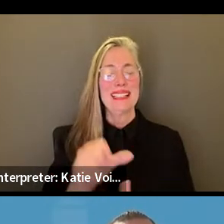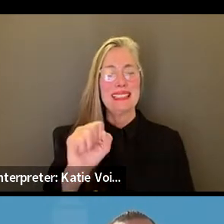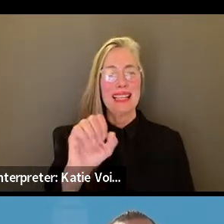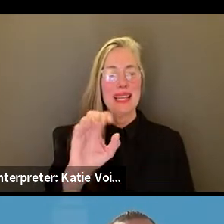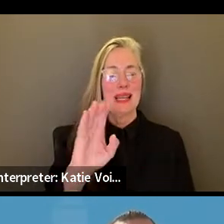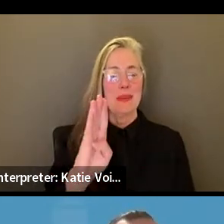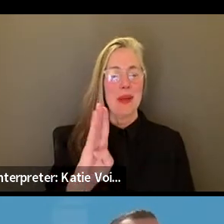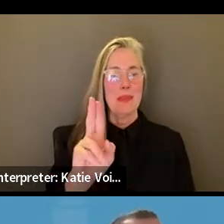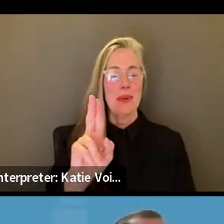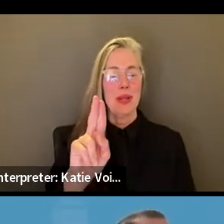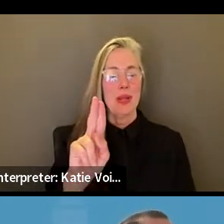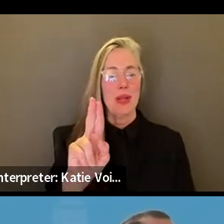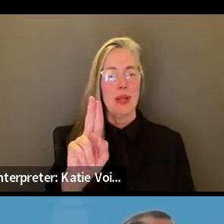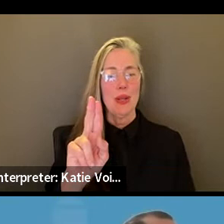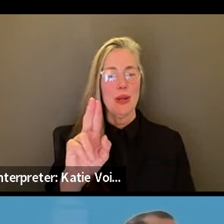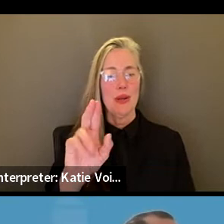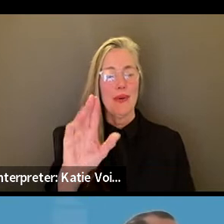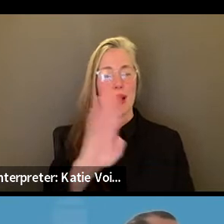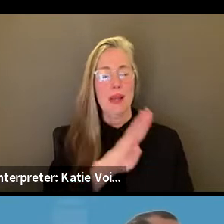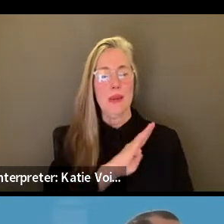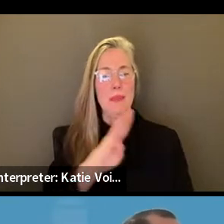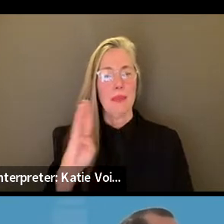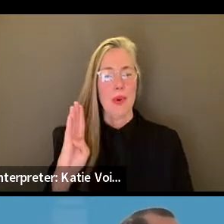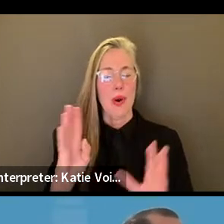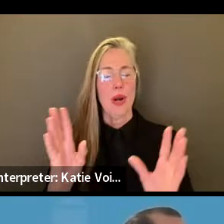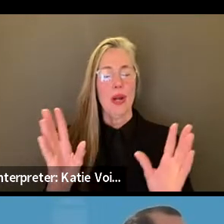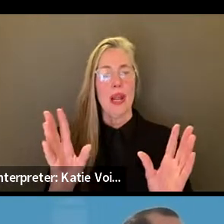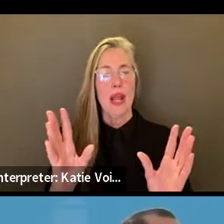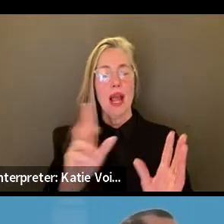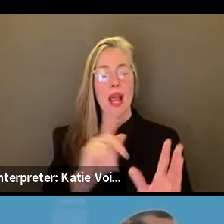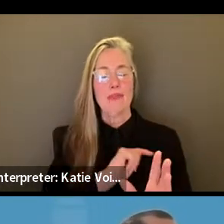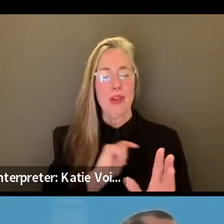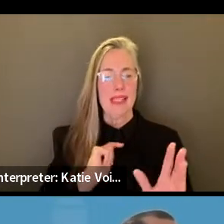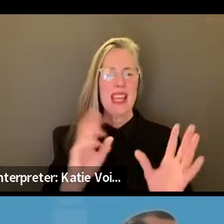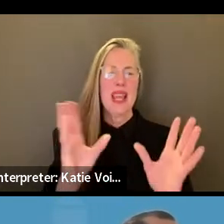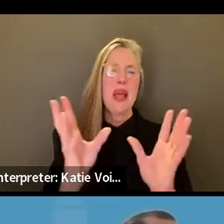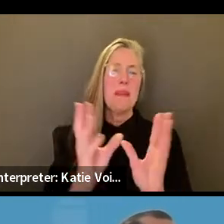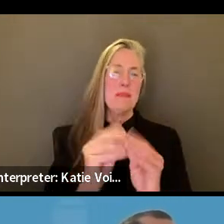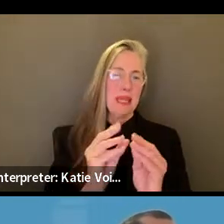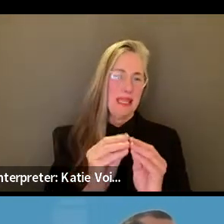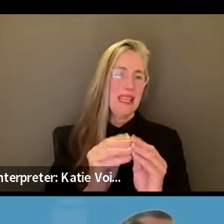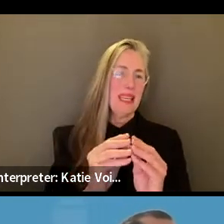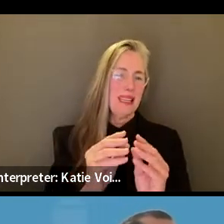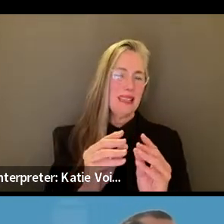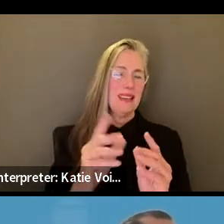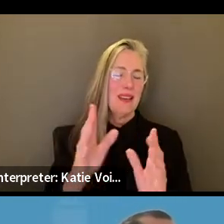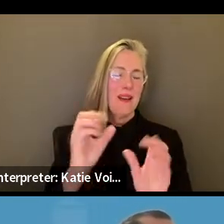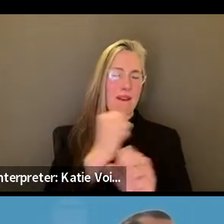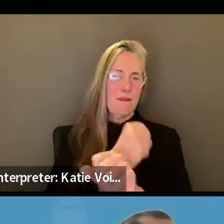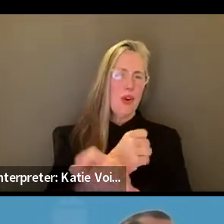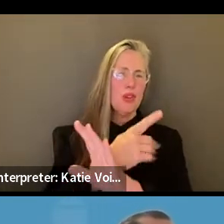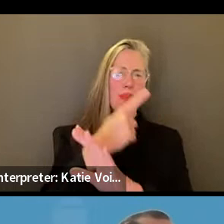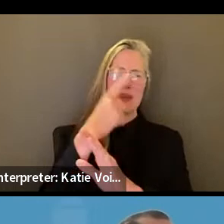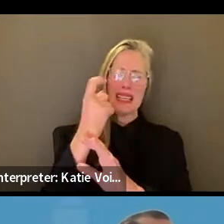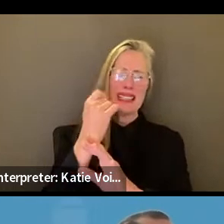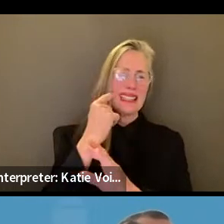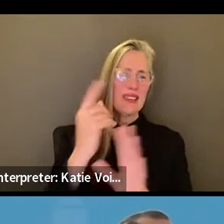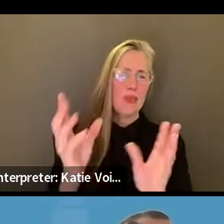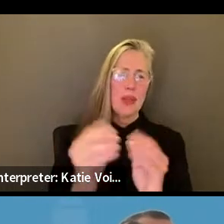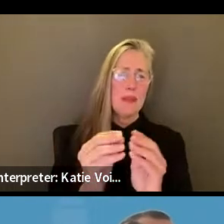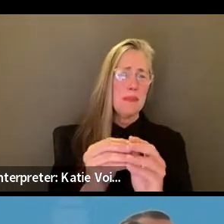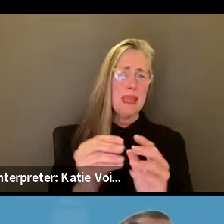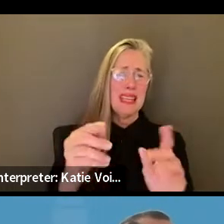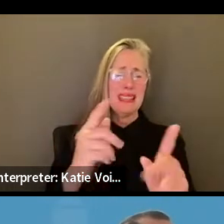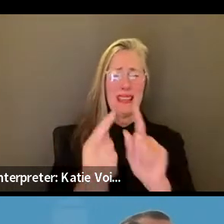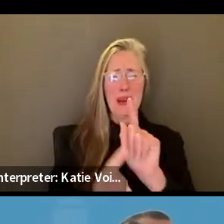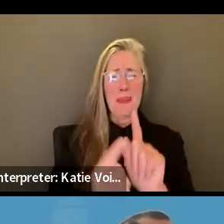Board of Trustees voted to hold this meeting as a virtual meeting because of meeting in person would present imminent risk to health and or safety